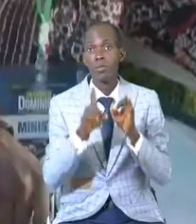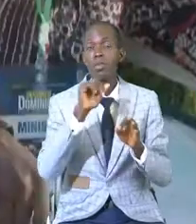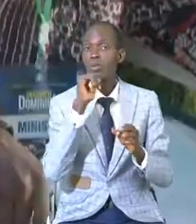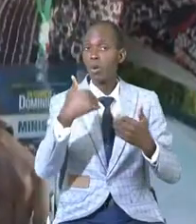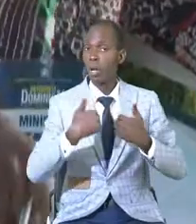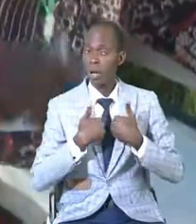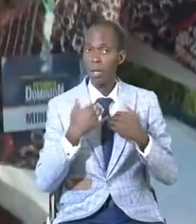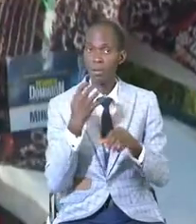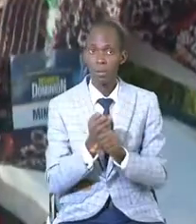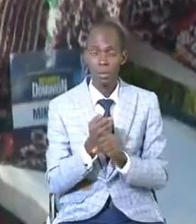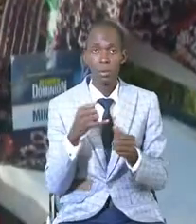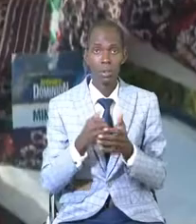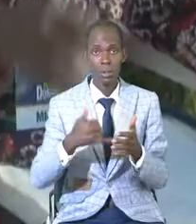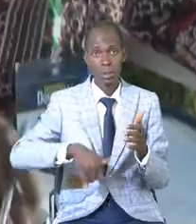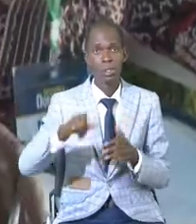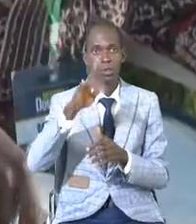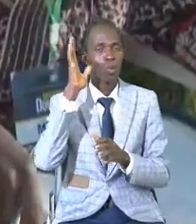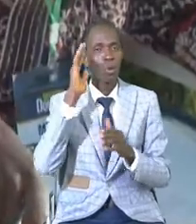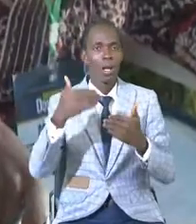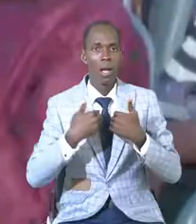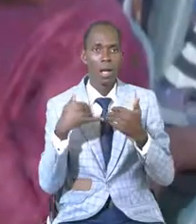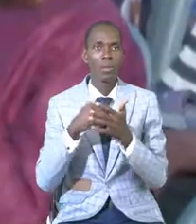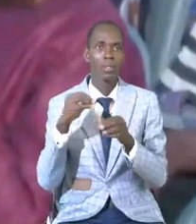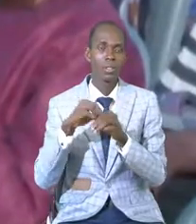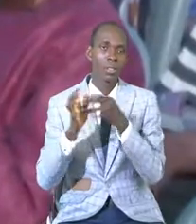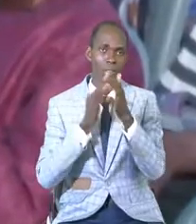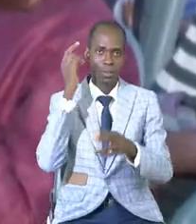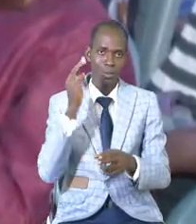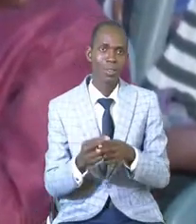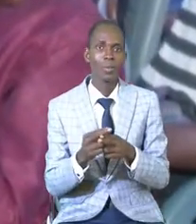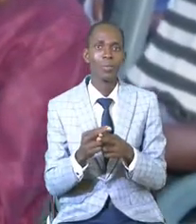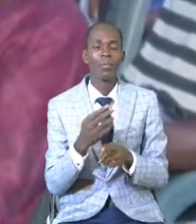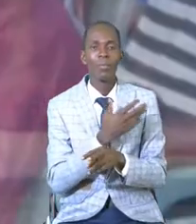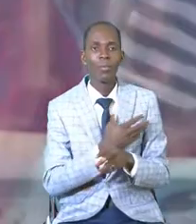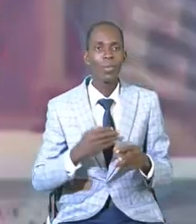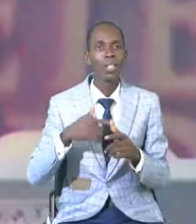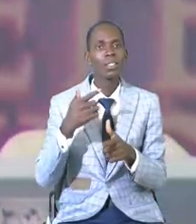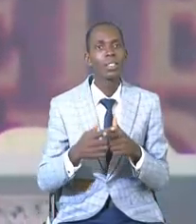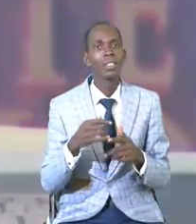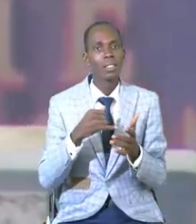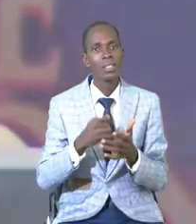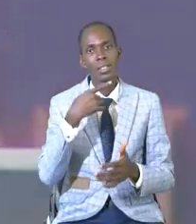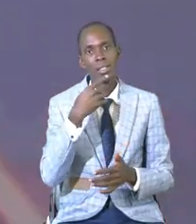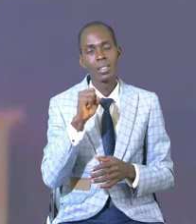get it. I said you will get it. And then he tells us in